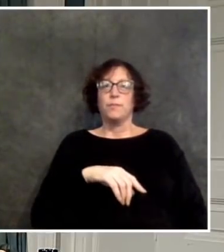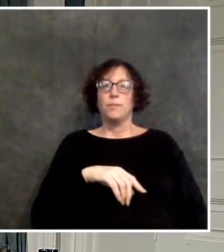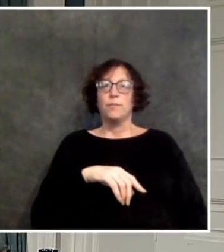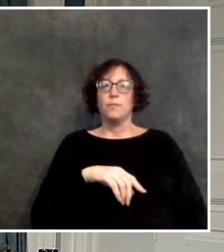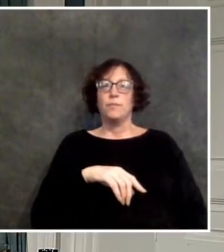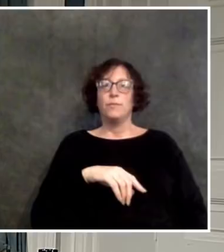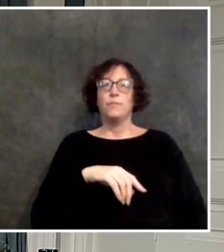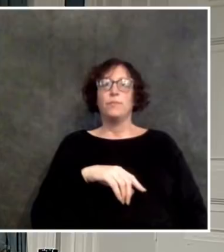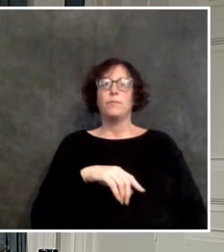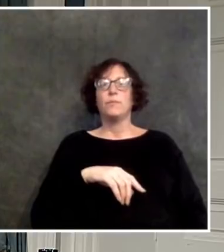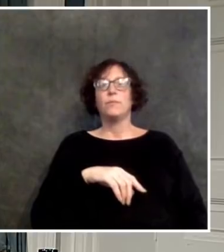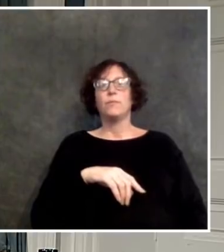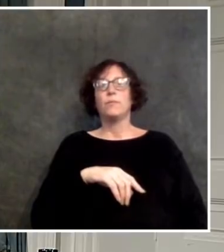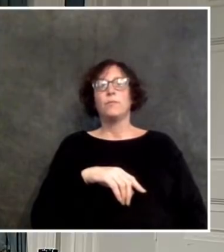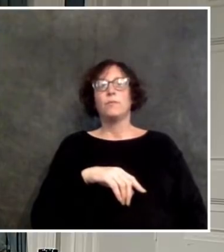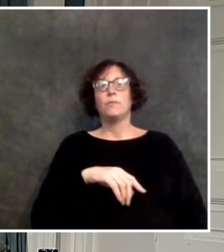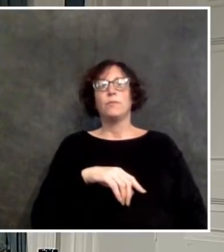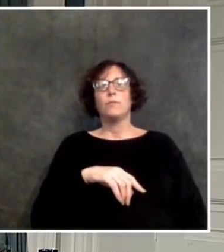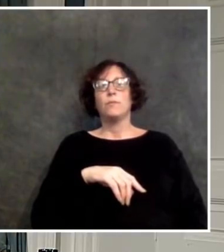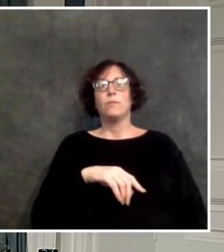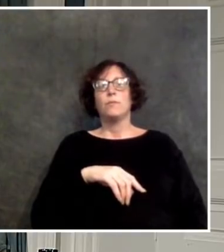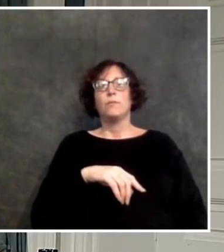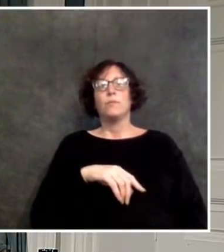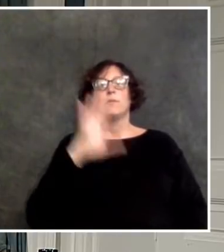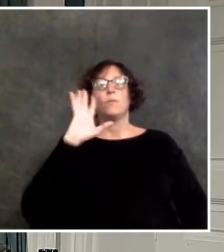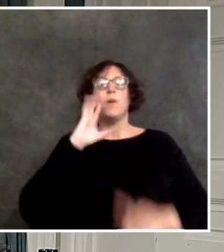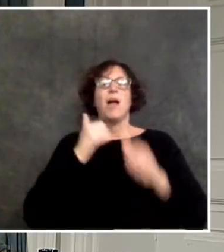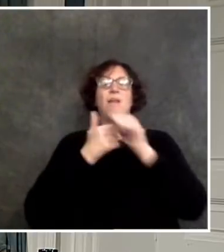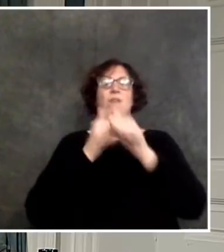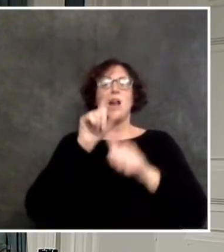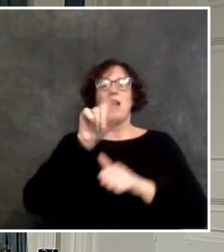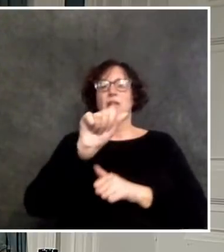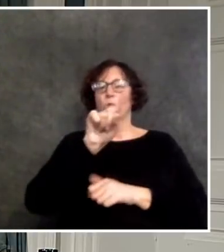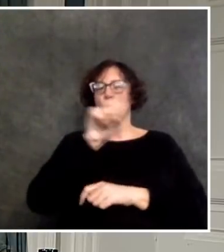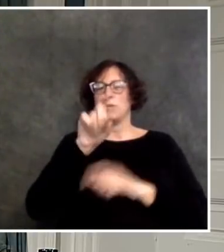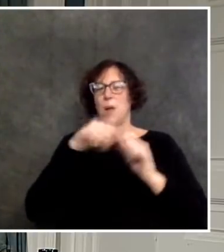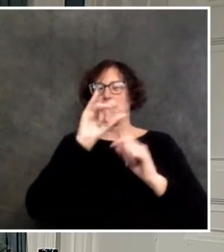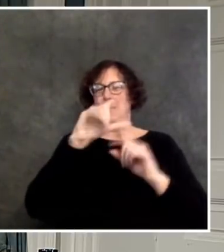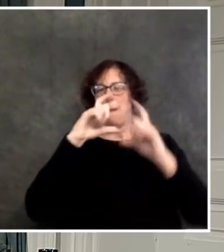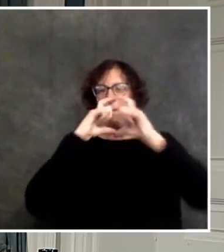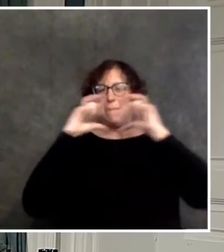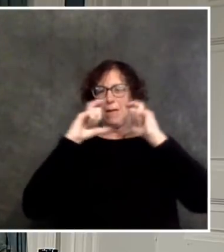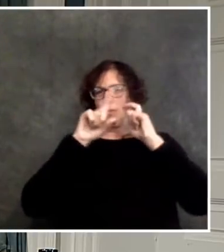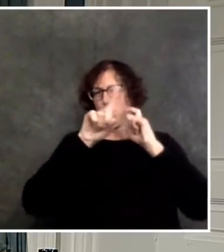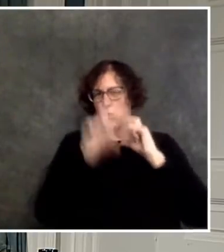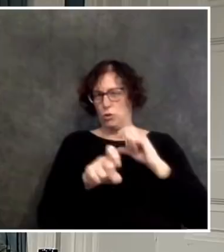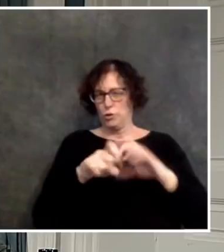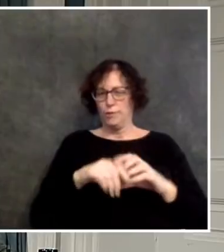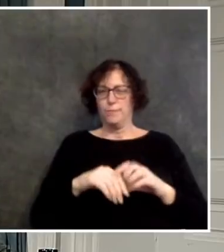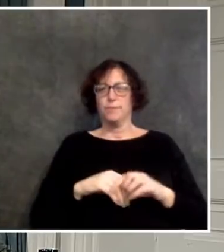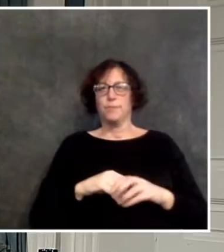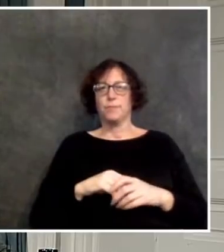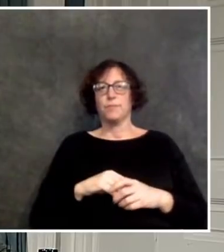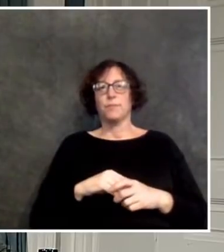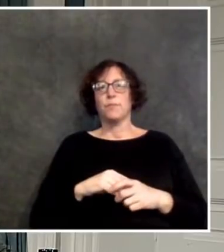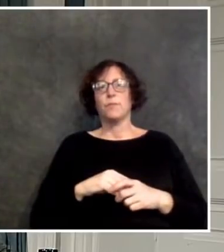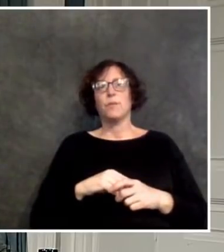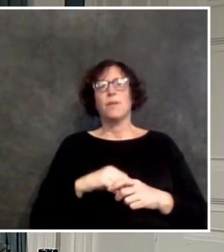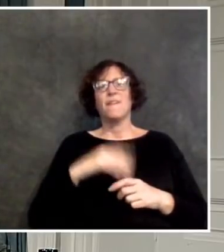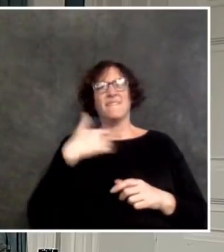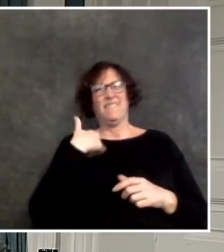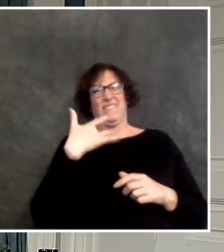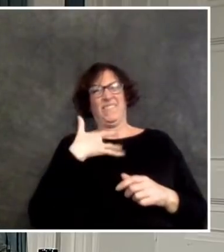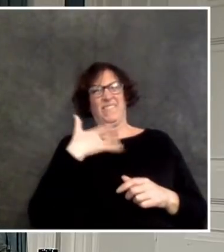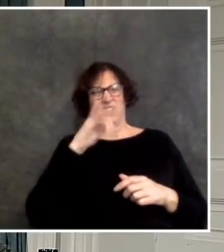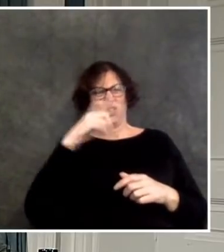asking people, to cover their faces with scarves and pieces of cloth, couldn't that directive have been given sooner? I don't know if there's going to be a run on